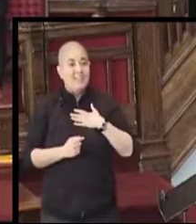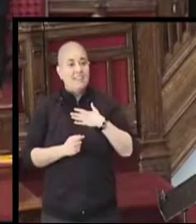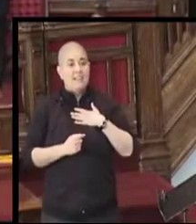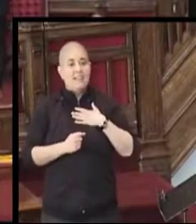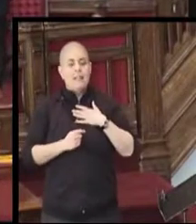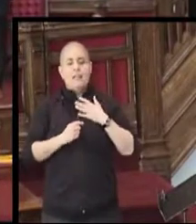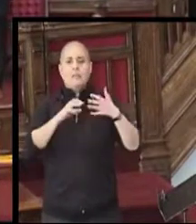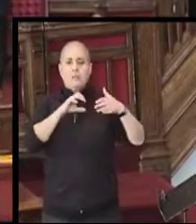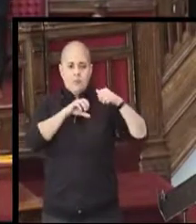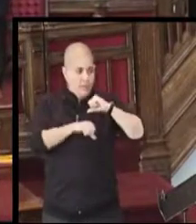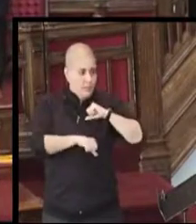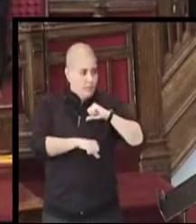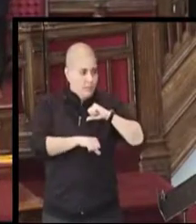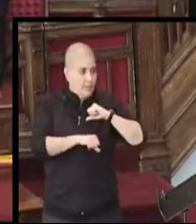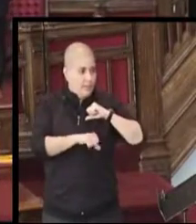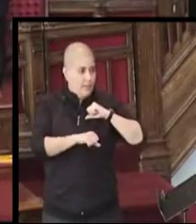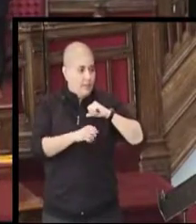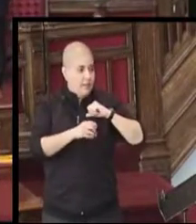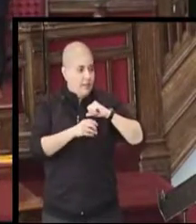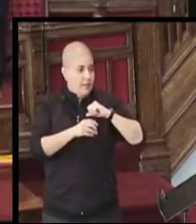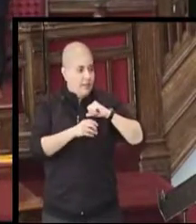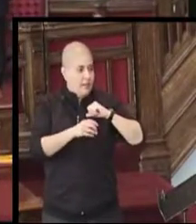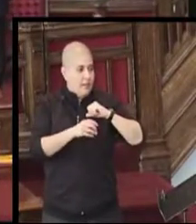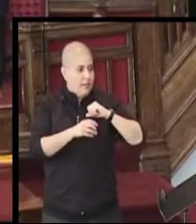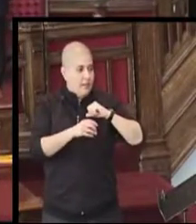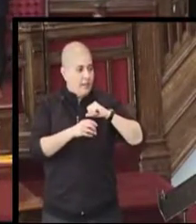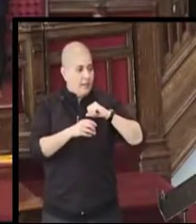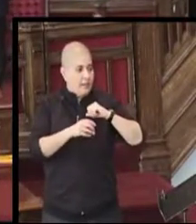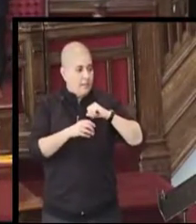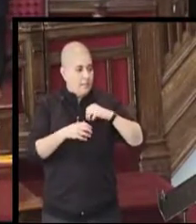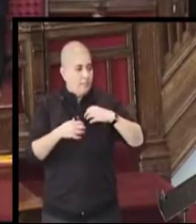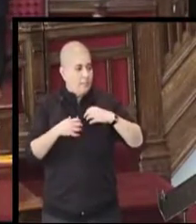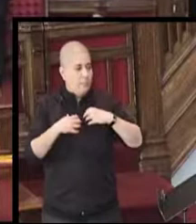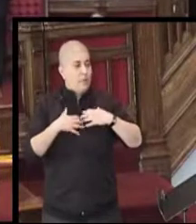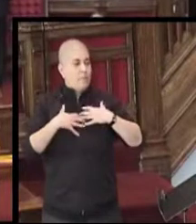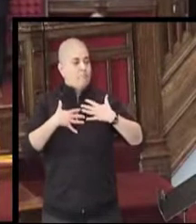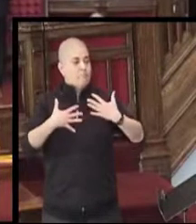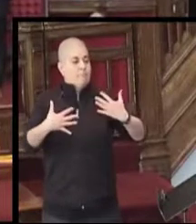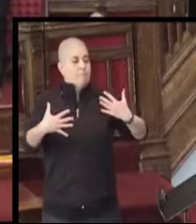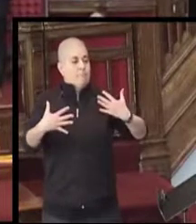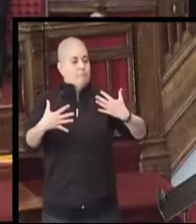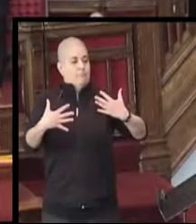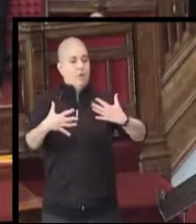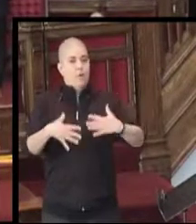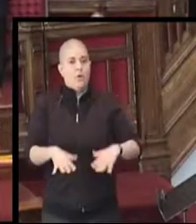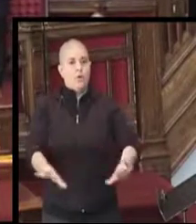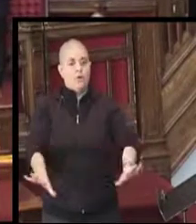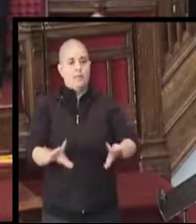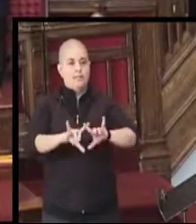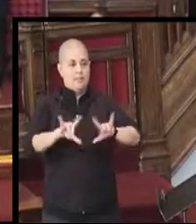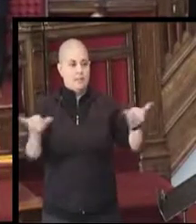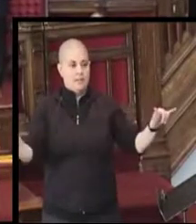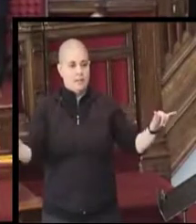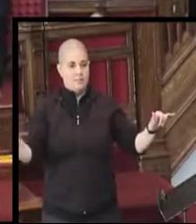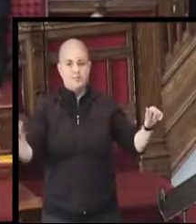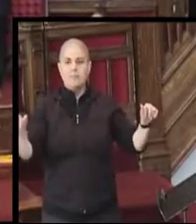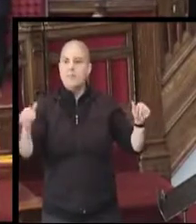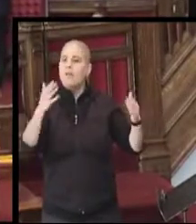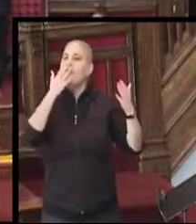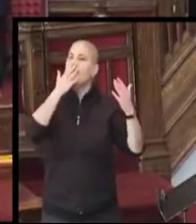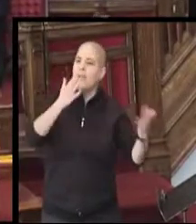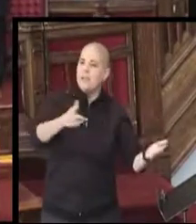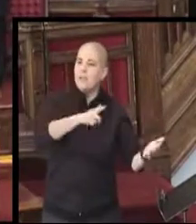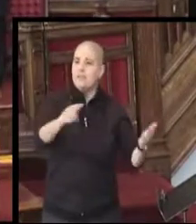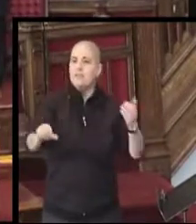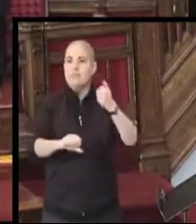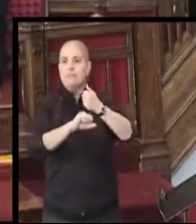grieve and to lead at the same time, and to try to remember which hat I had on at which time. But thank you for that. And